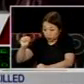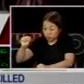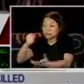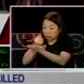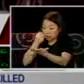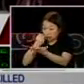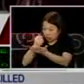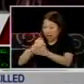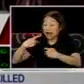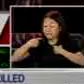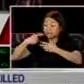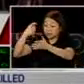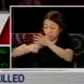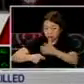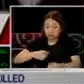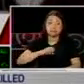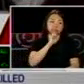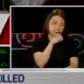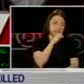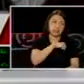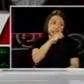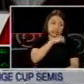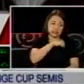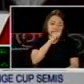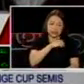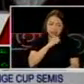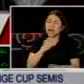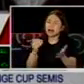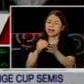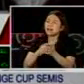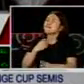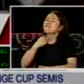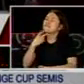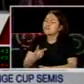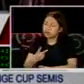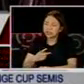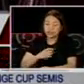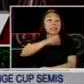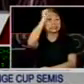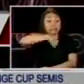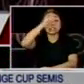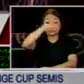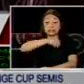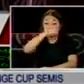correct? Yes, Your Honor. Is that, please? Can you speak louder? Yes? Yes, Your Honor. All right.